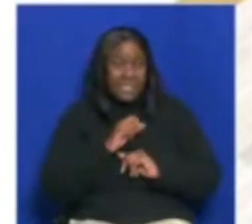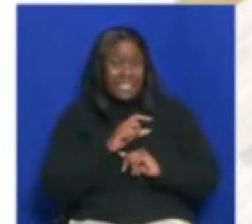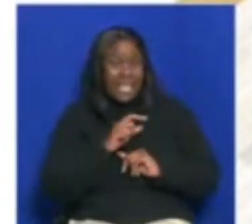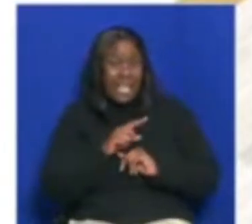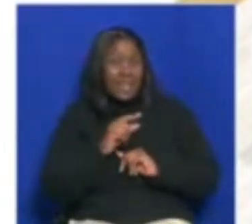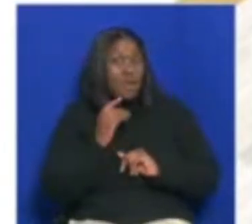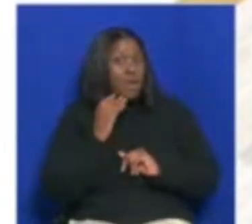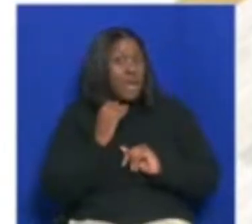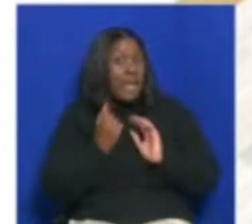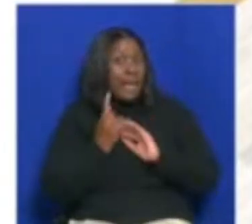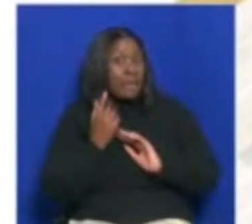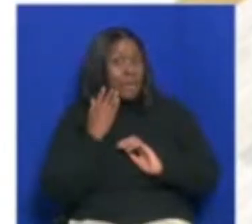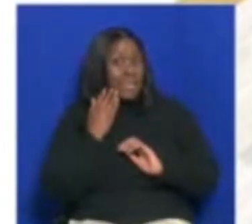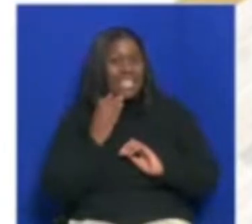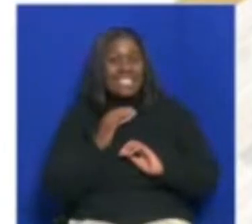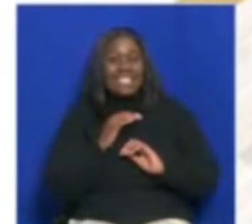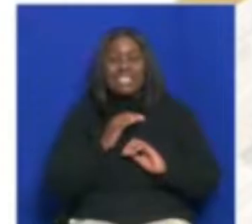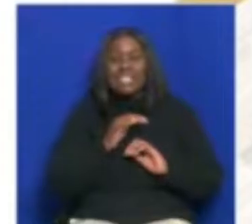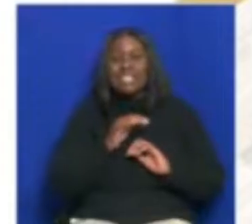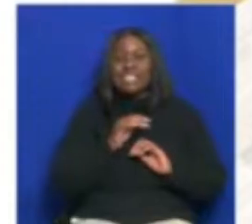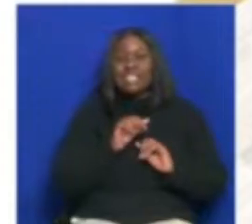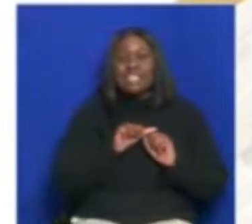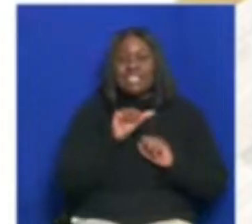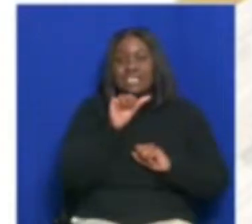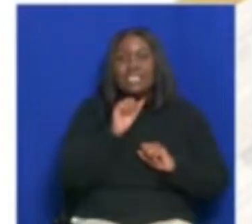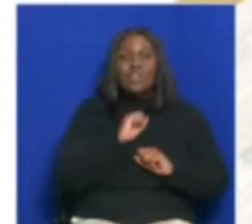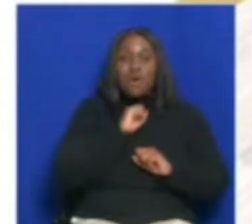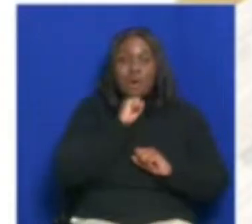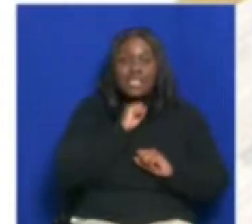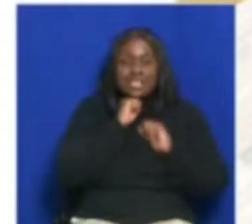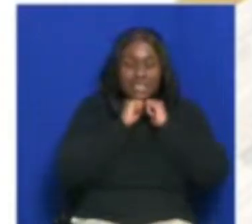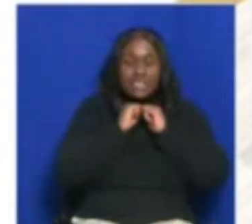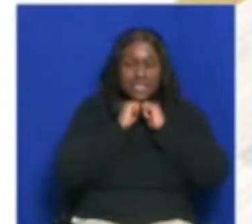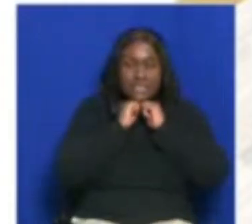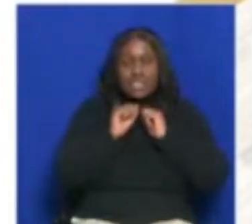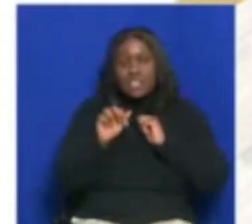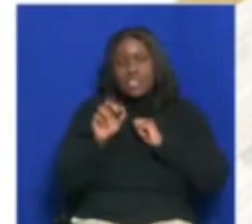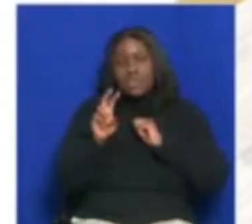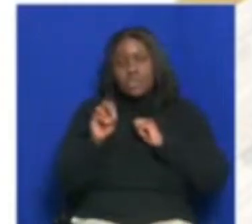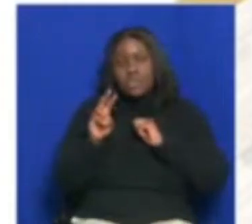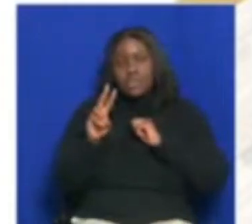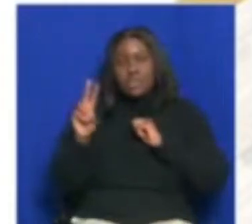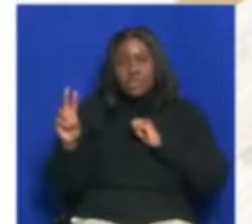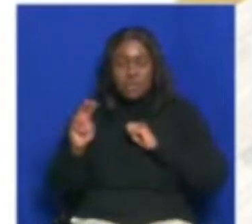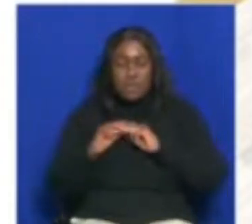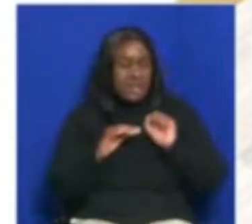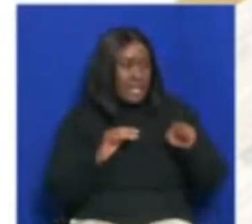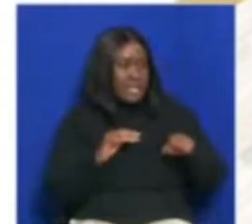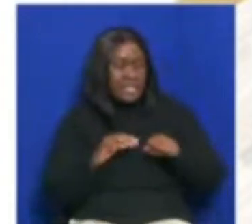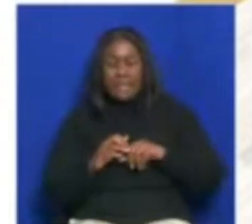2022. That's correct. Can you then take us through